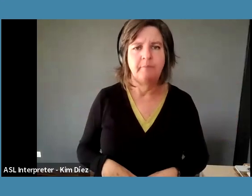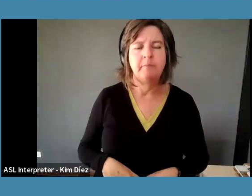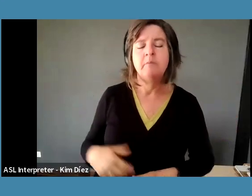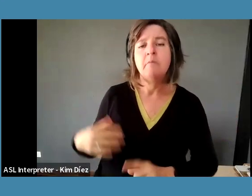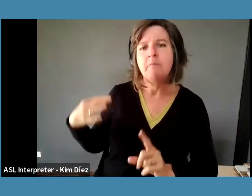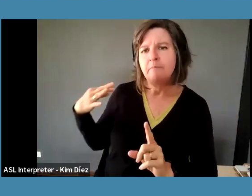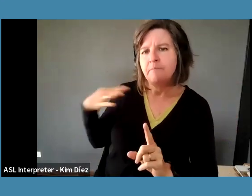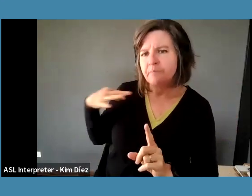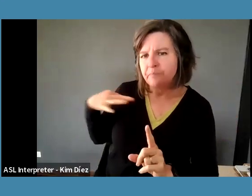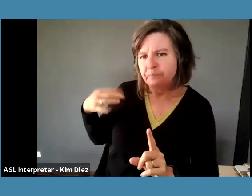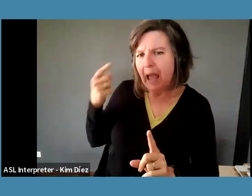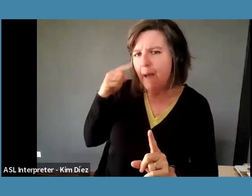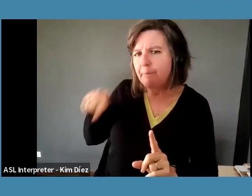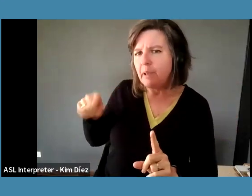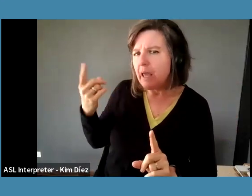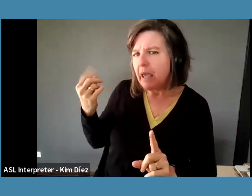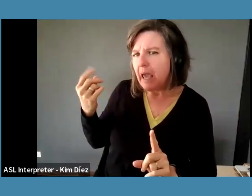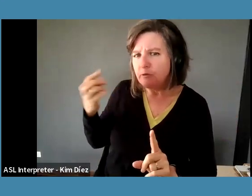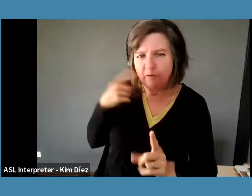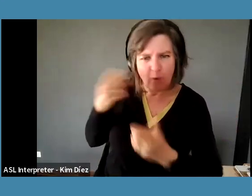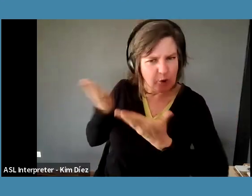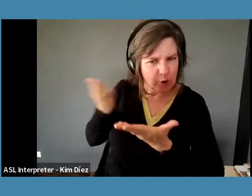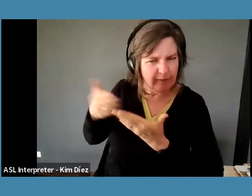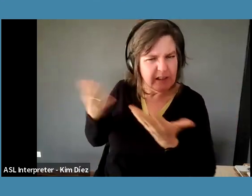Application for services?